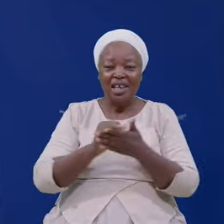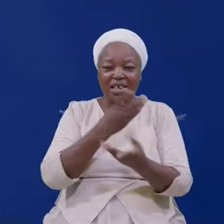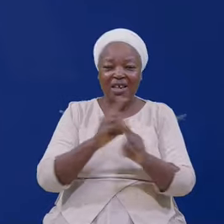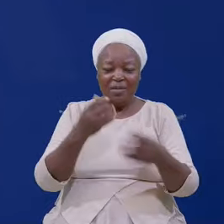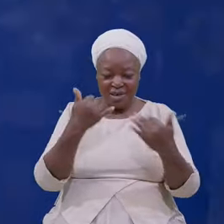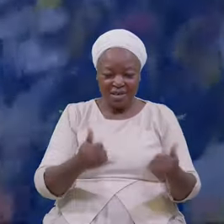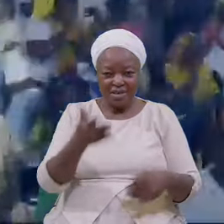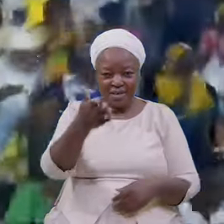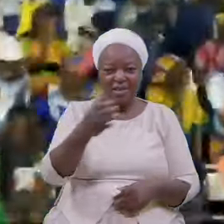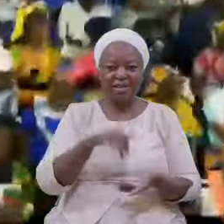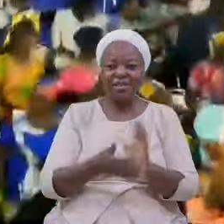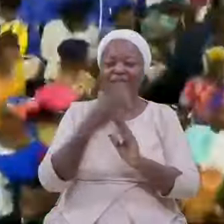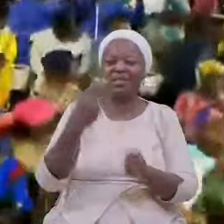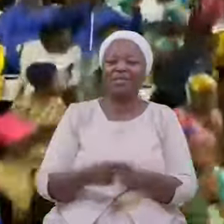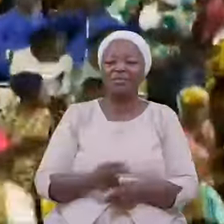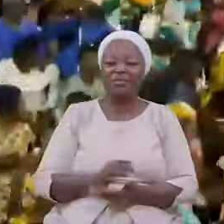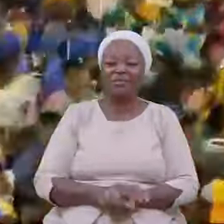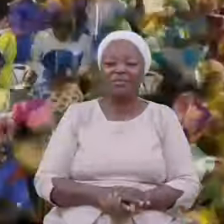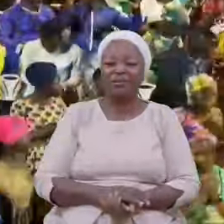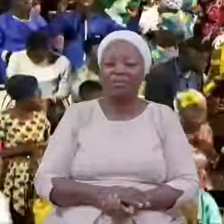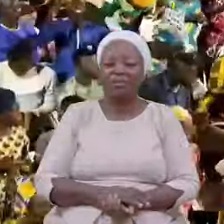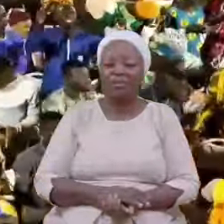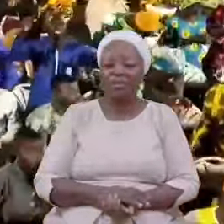right there. Vous verrez le miracle, la délivrance là-bas.